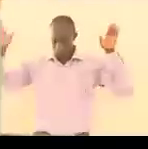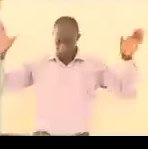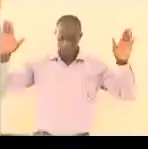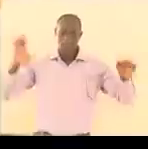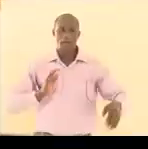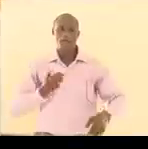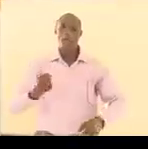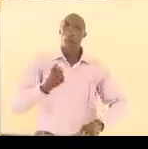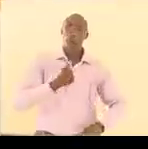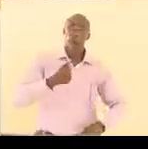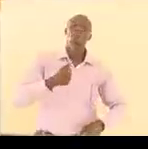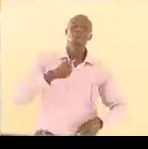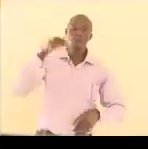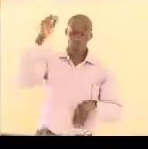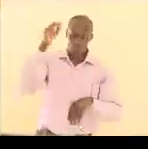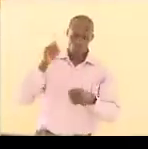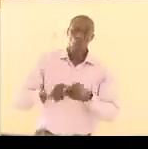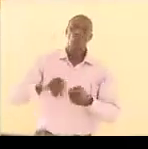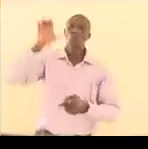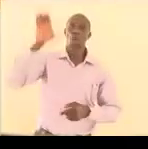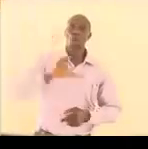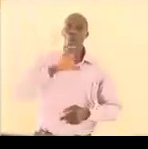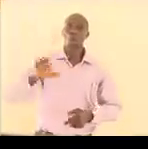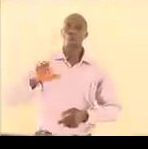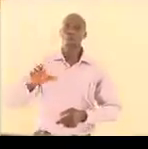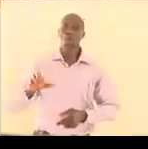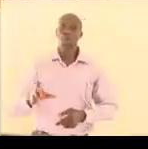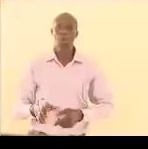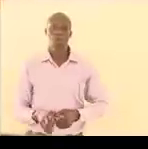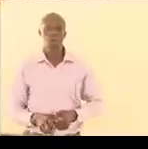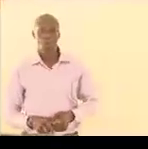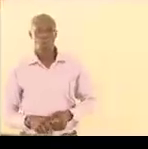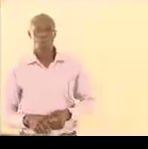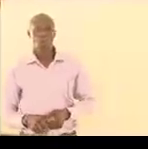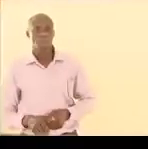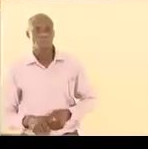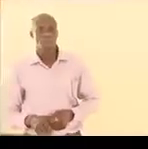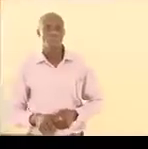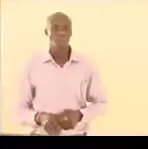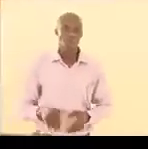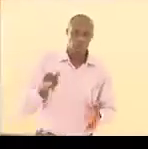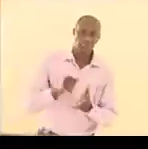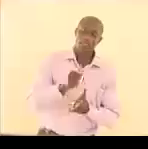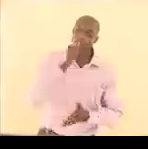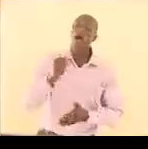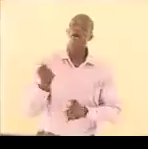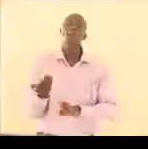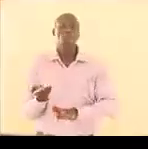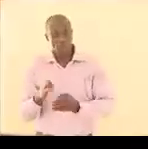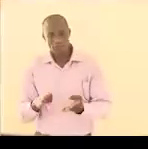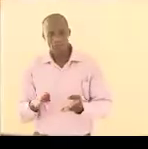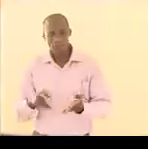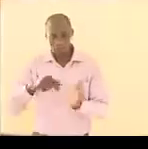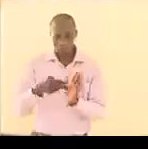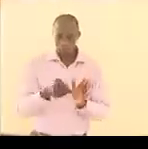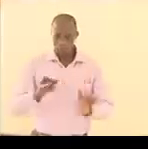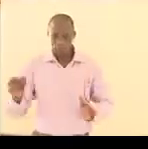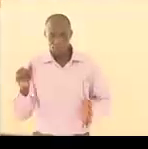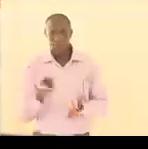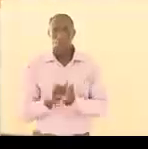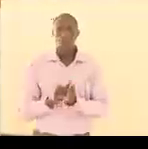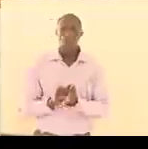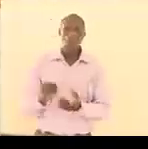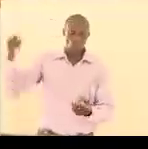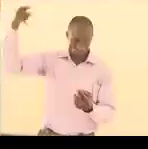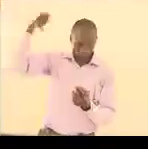Right. Meaning, until we say, consider that I am dead. I can as well be dead. Meaning that